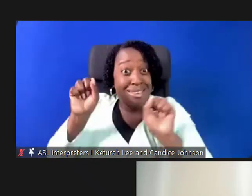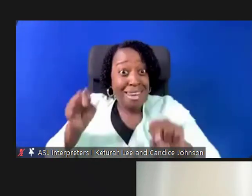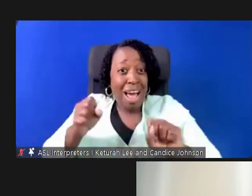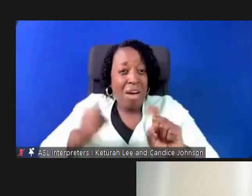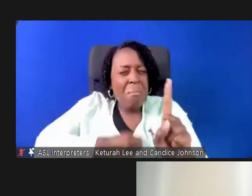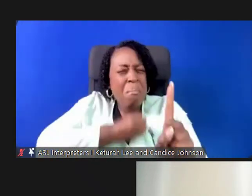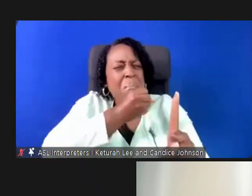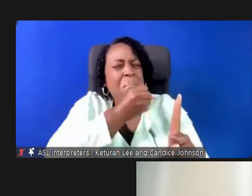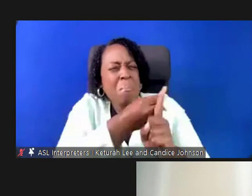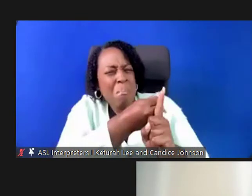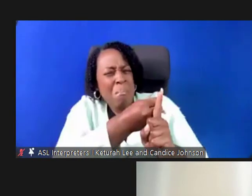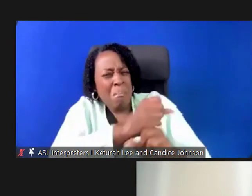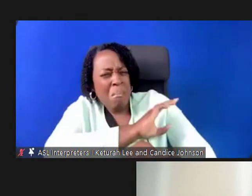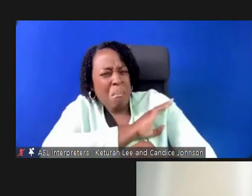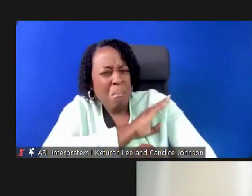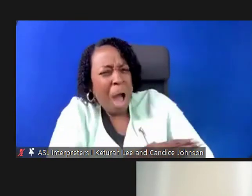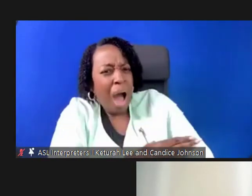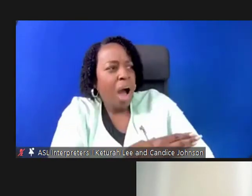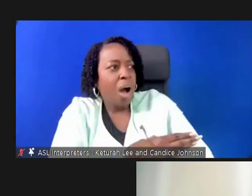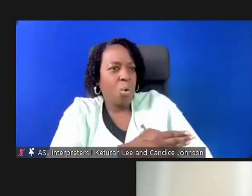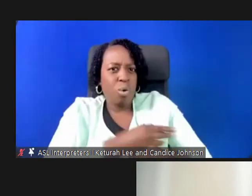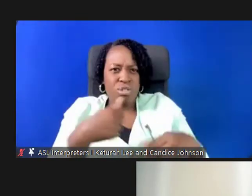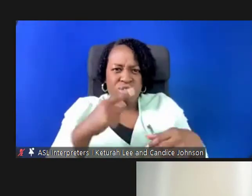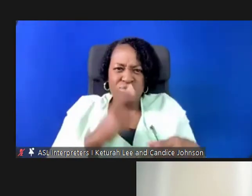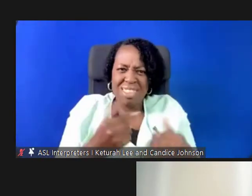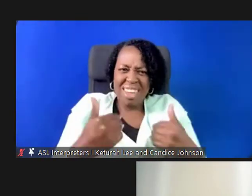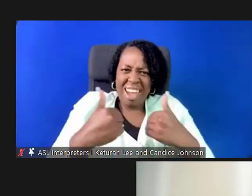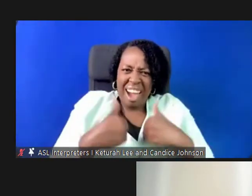sense of connection. So a few thoughts from